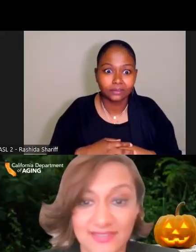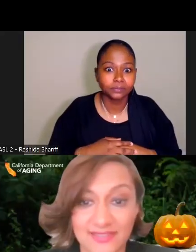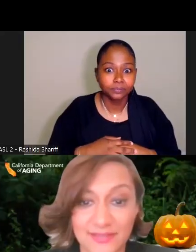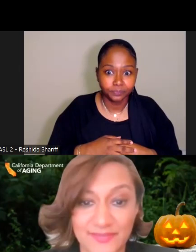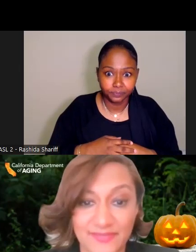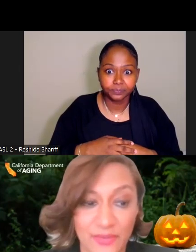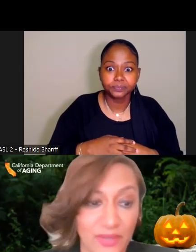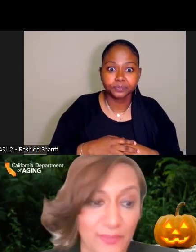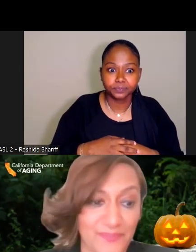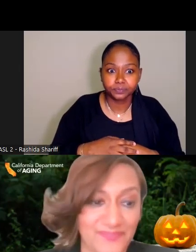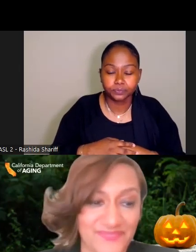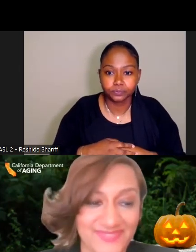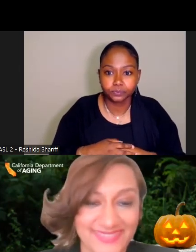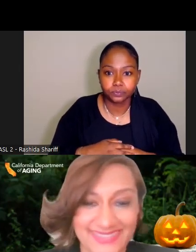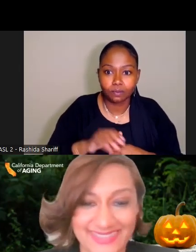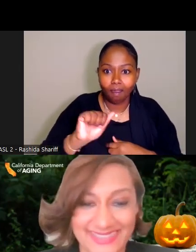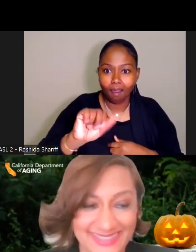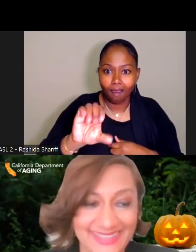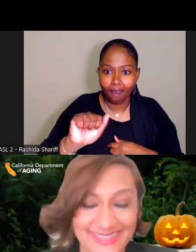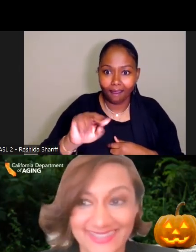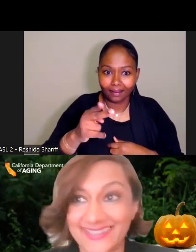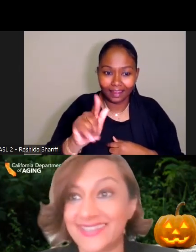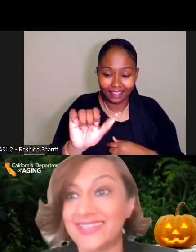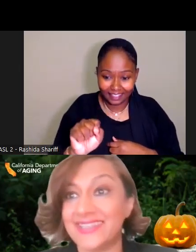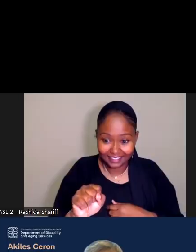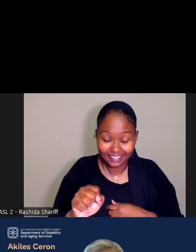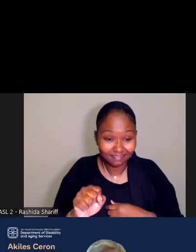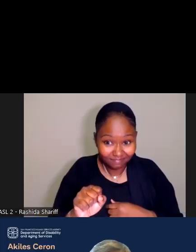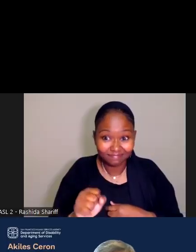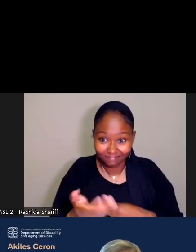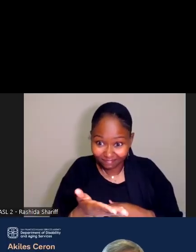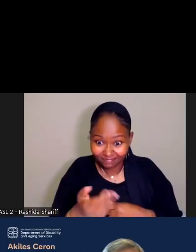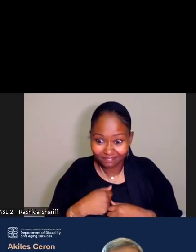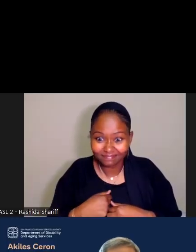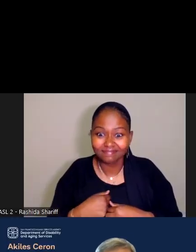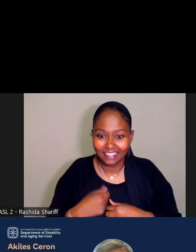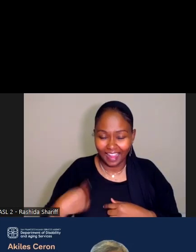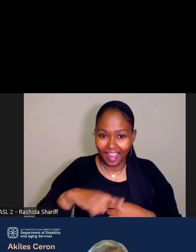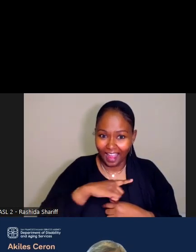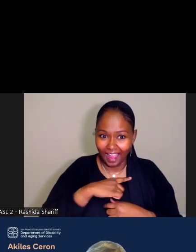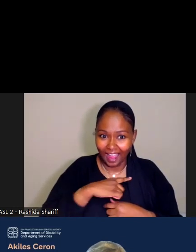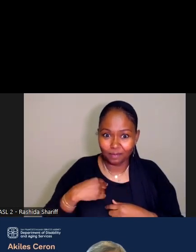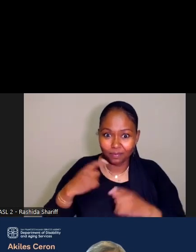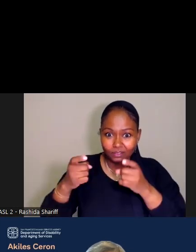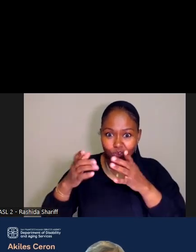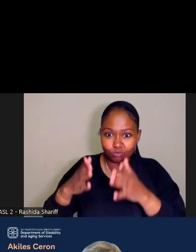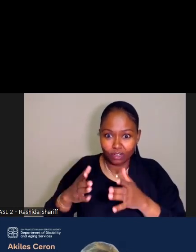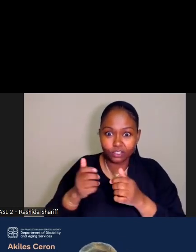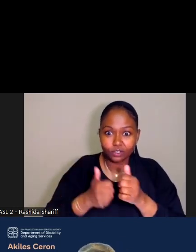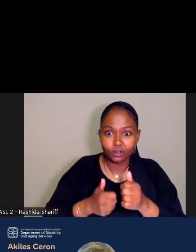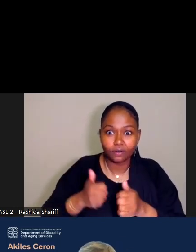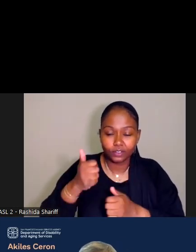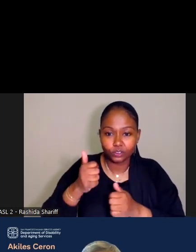Achilles, there we go. Hi, thank you, Jenna. So I'm the Director of Adult Protective Services, the program within